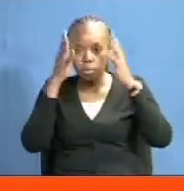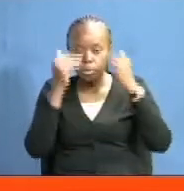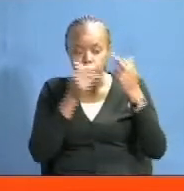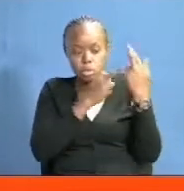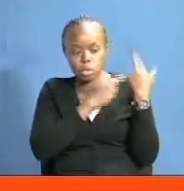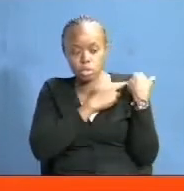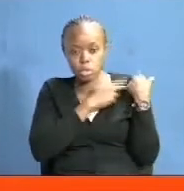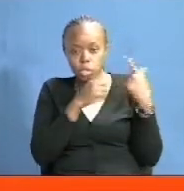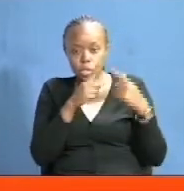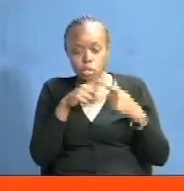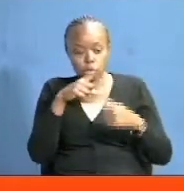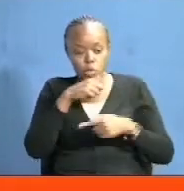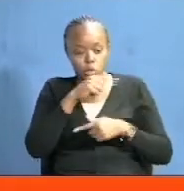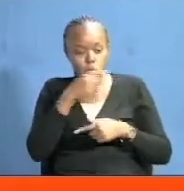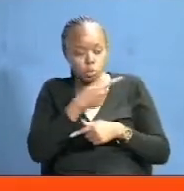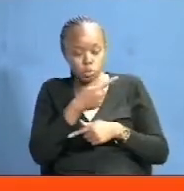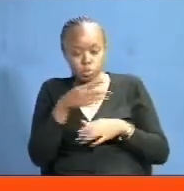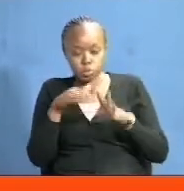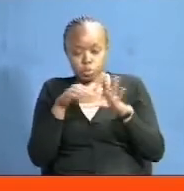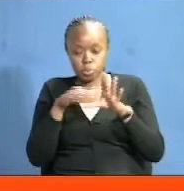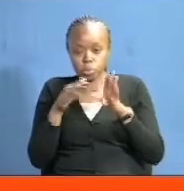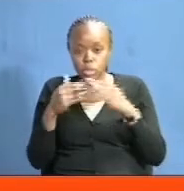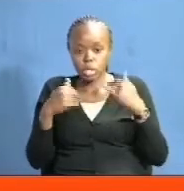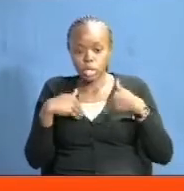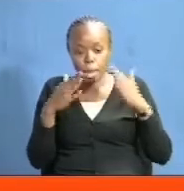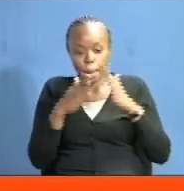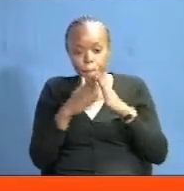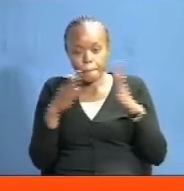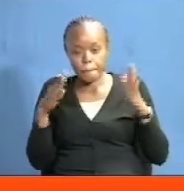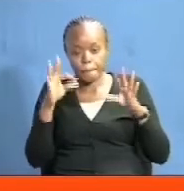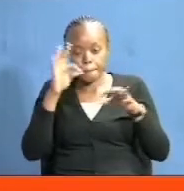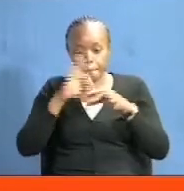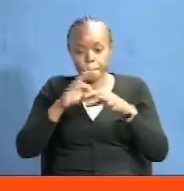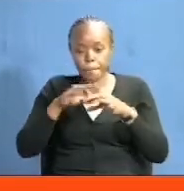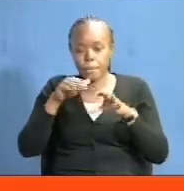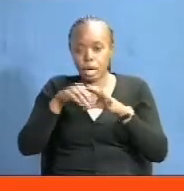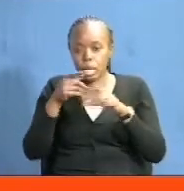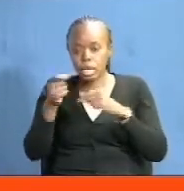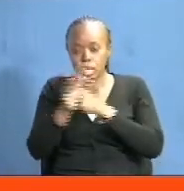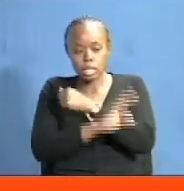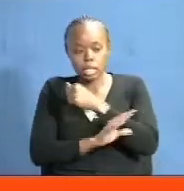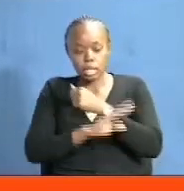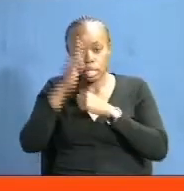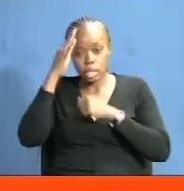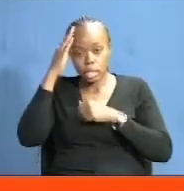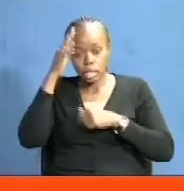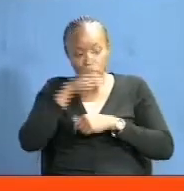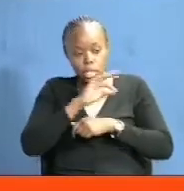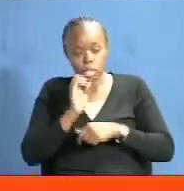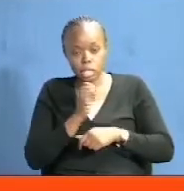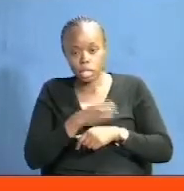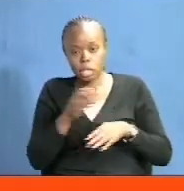responsibility to go out there. We have the largest voting bloc in the country. I think we should take our leaders